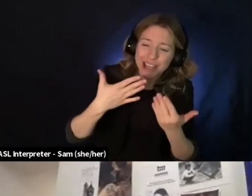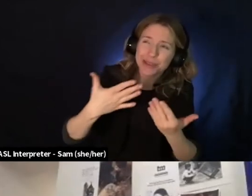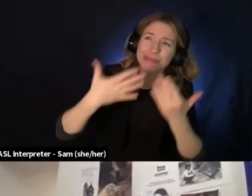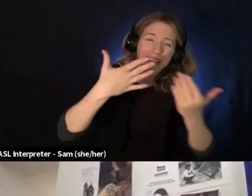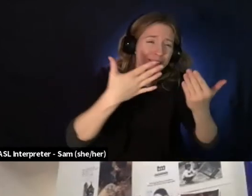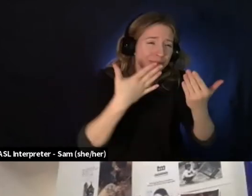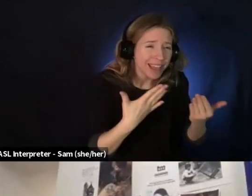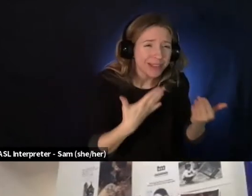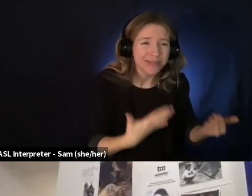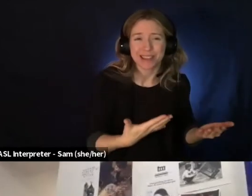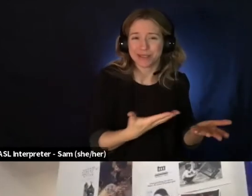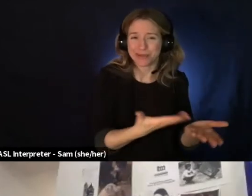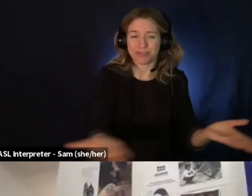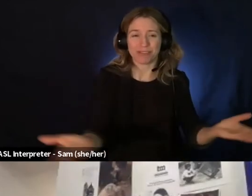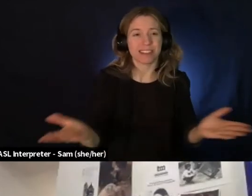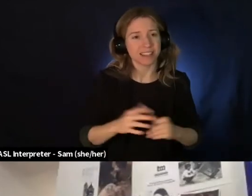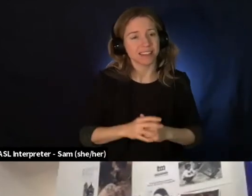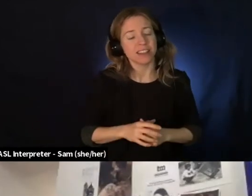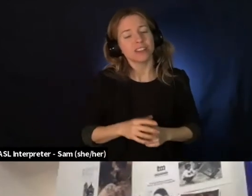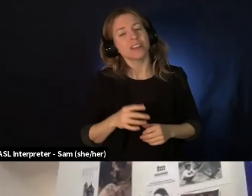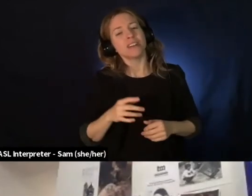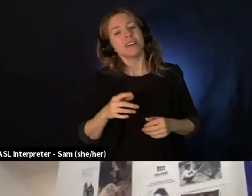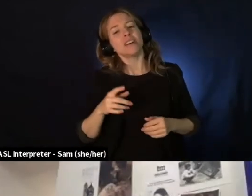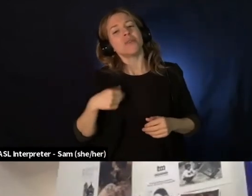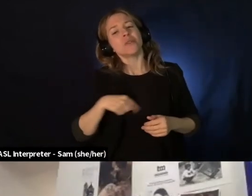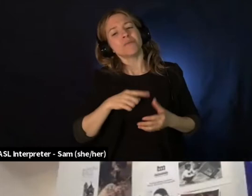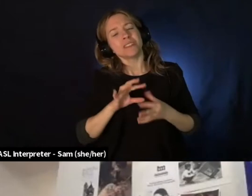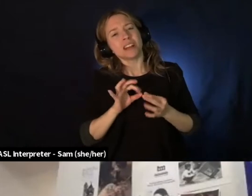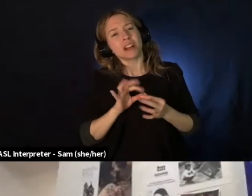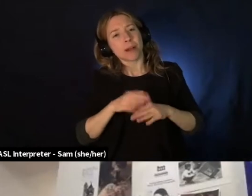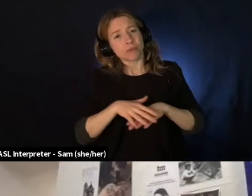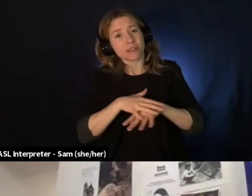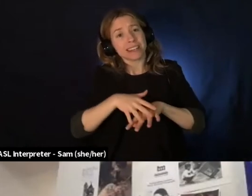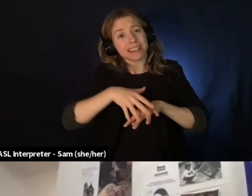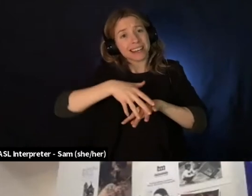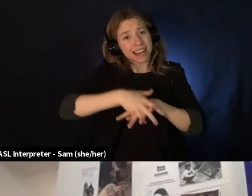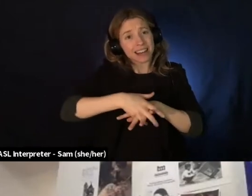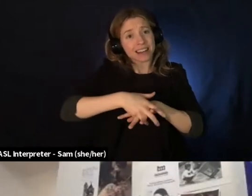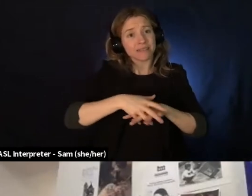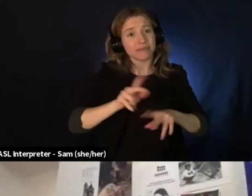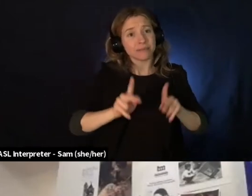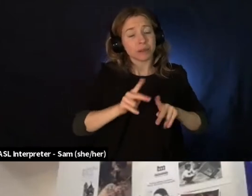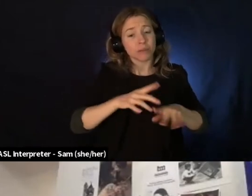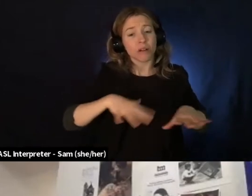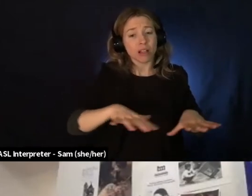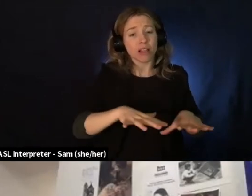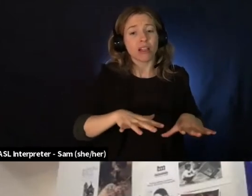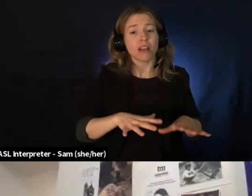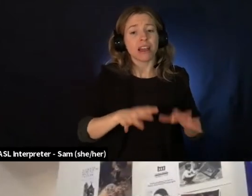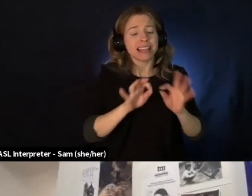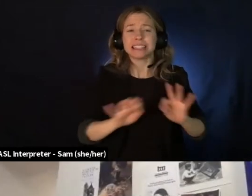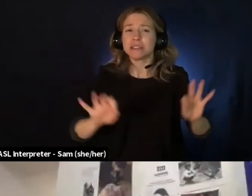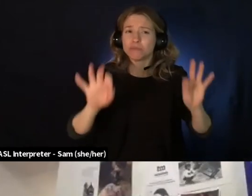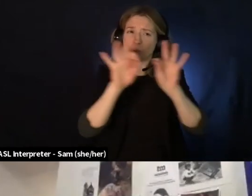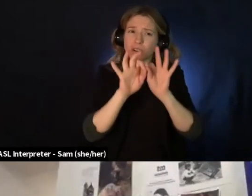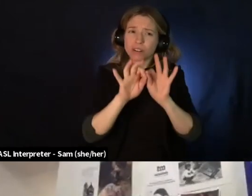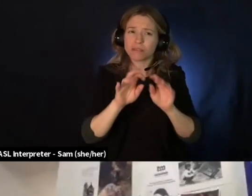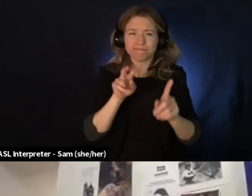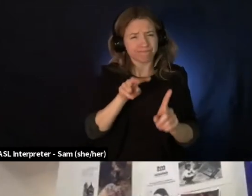people, you really have to understand certain things. Like, you know, when they first came here,